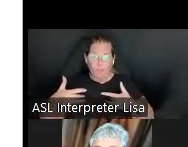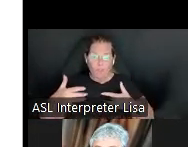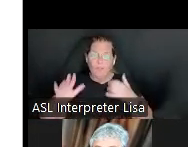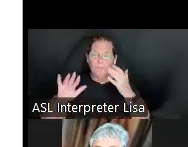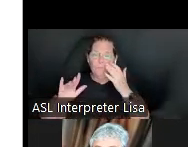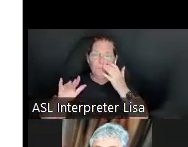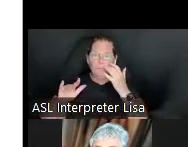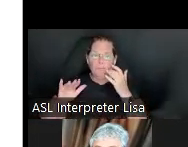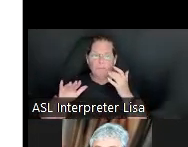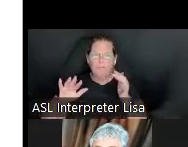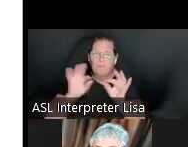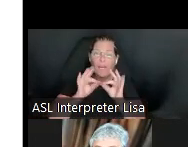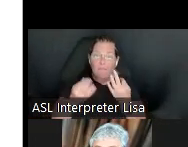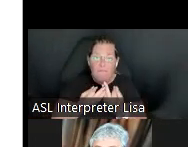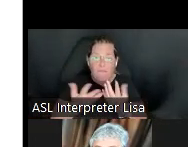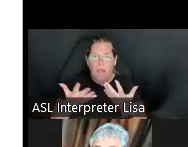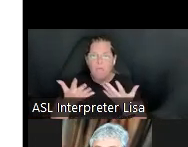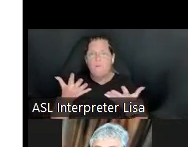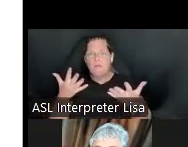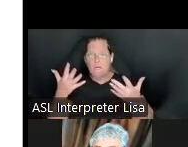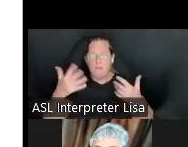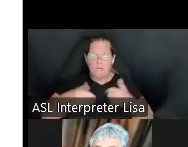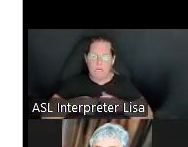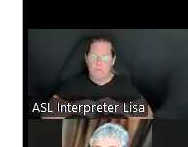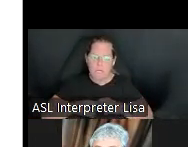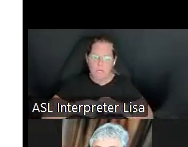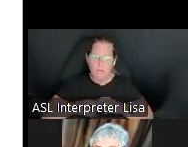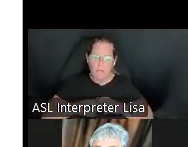the families are having a difficulty